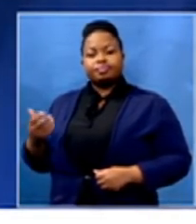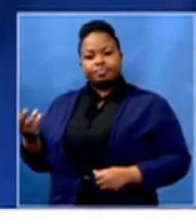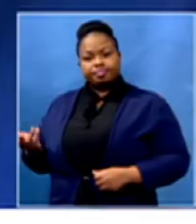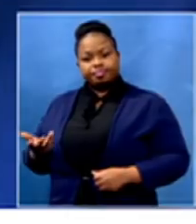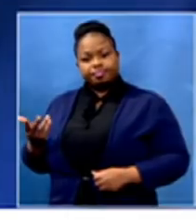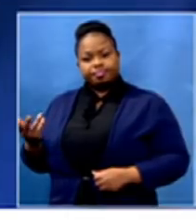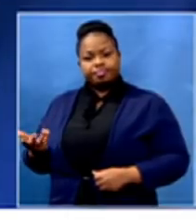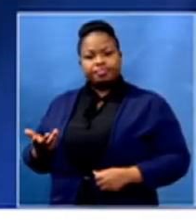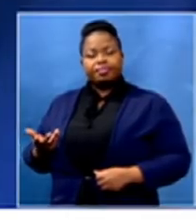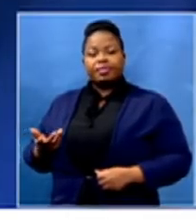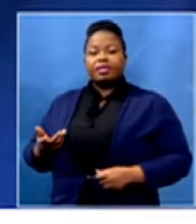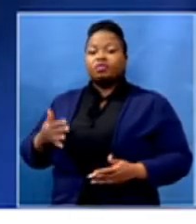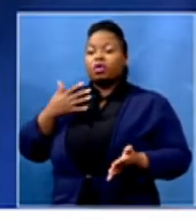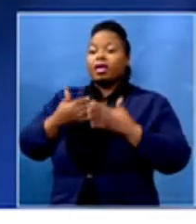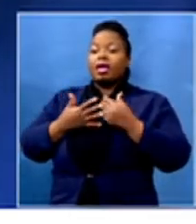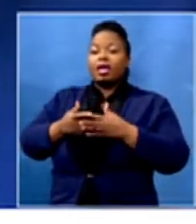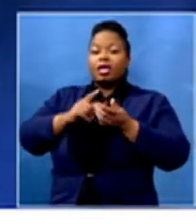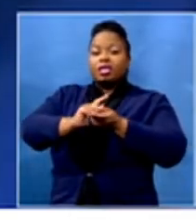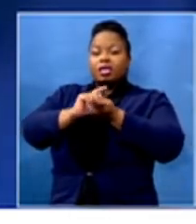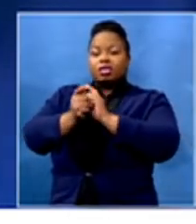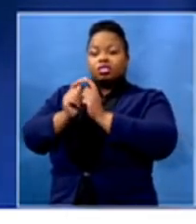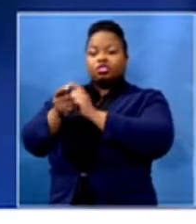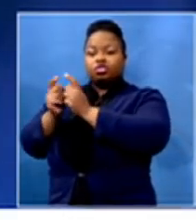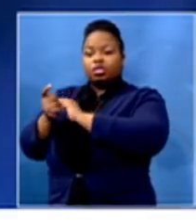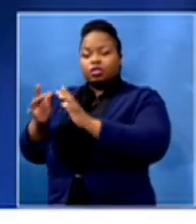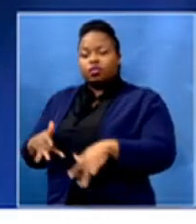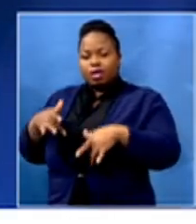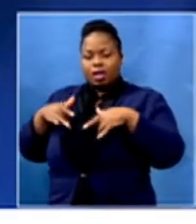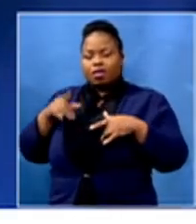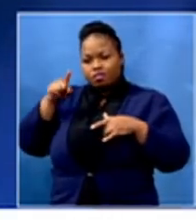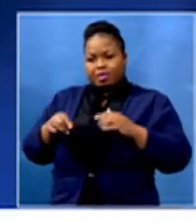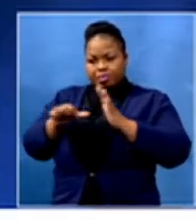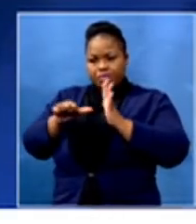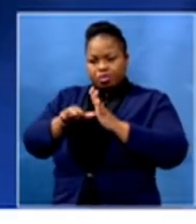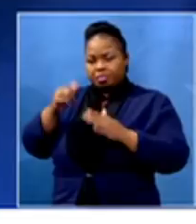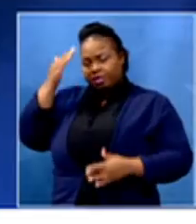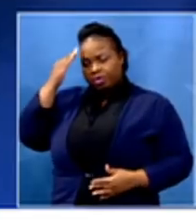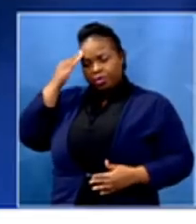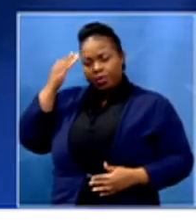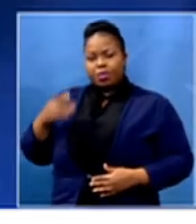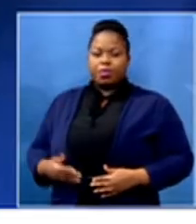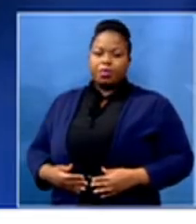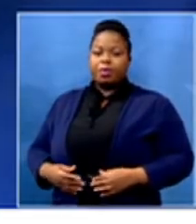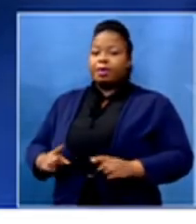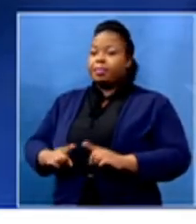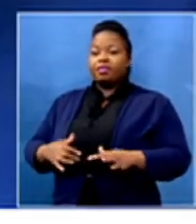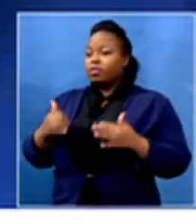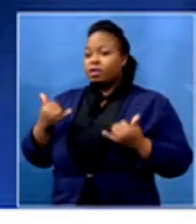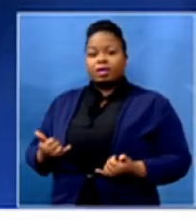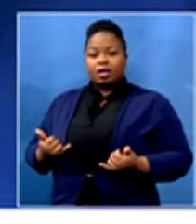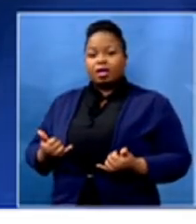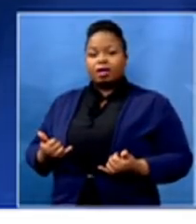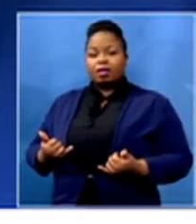the changes that have to be done in our lives. In the meantime, you can't let the